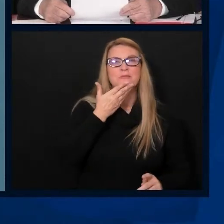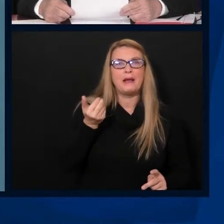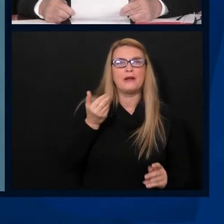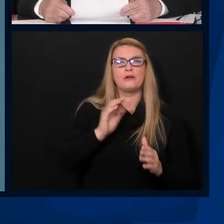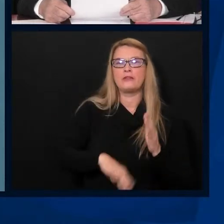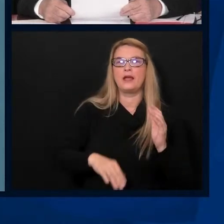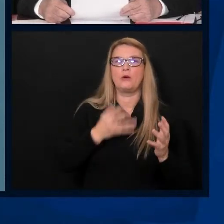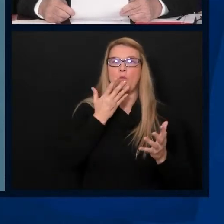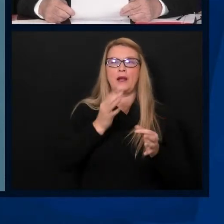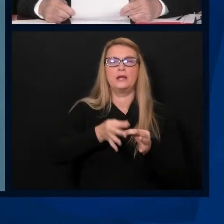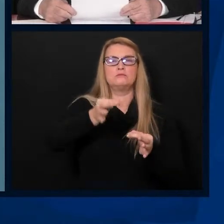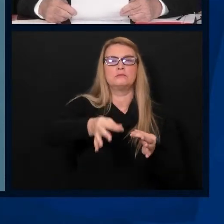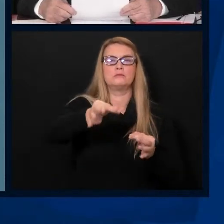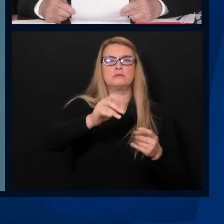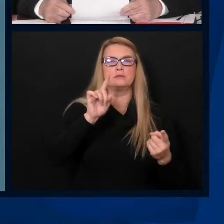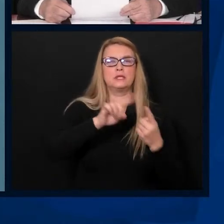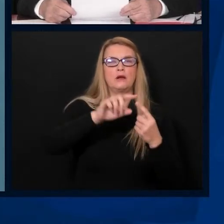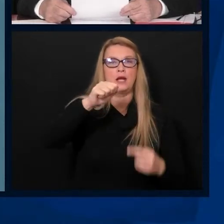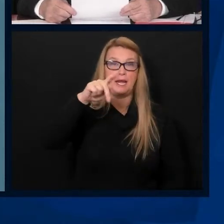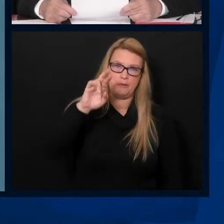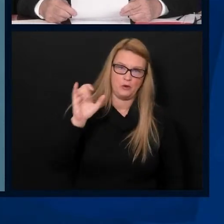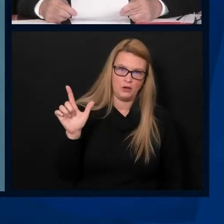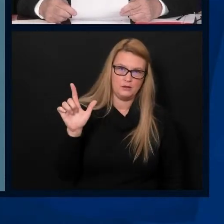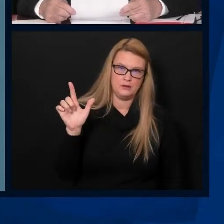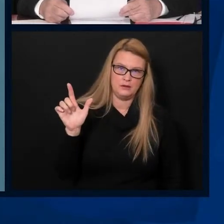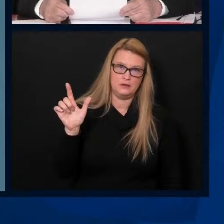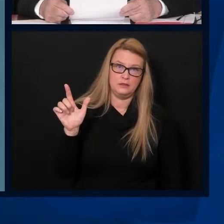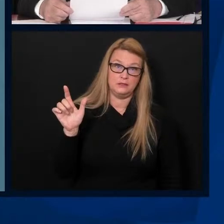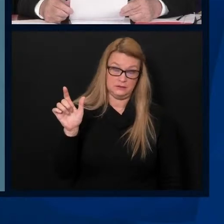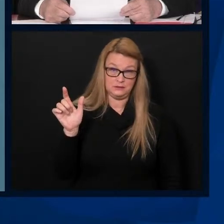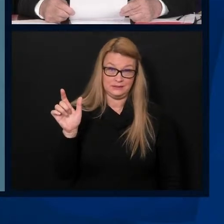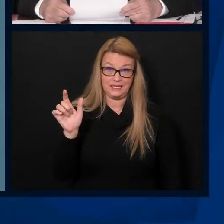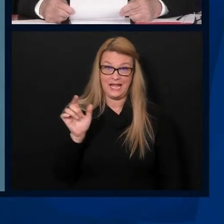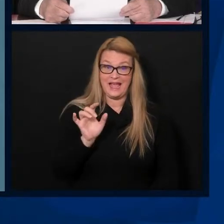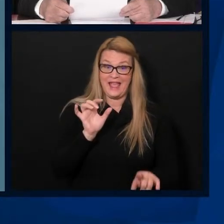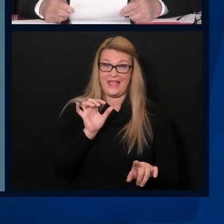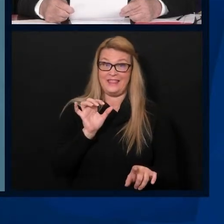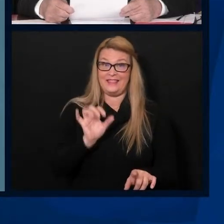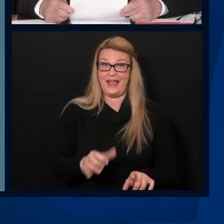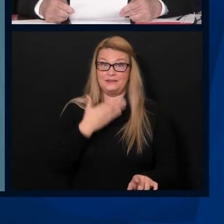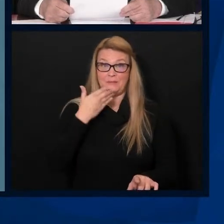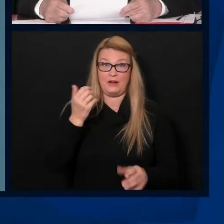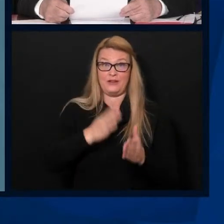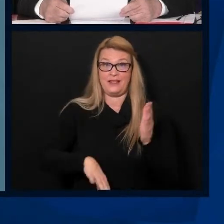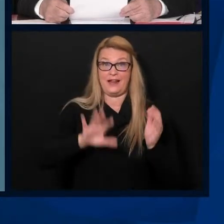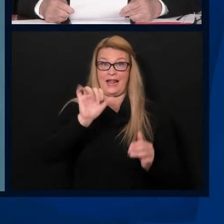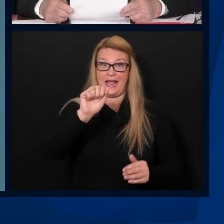April. If we have some bumps in the road, it's a heck of a lot better than April.